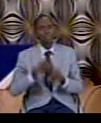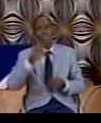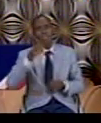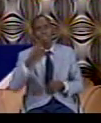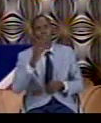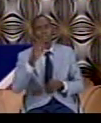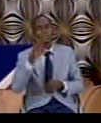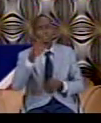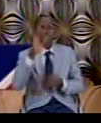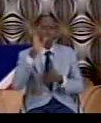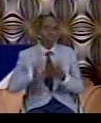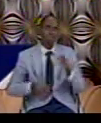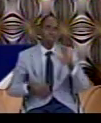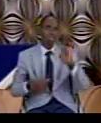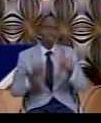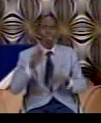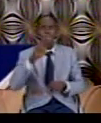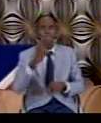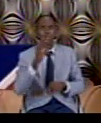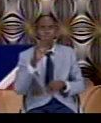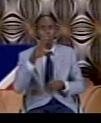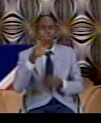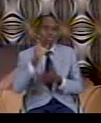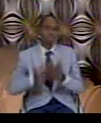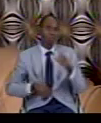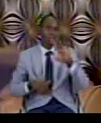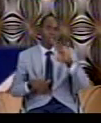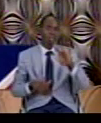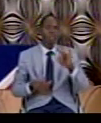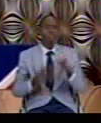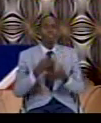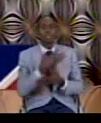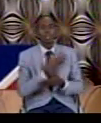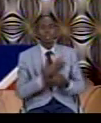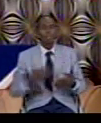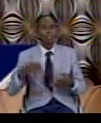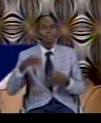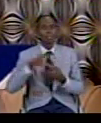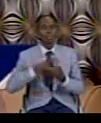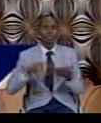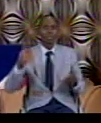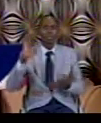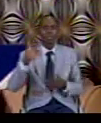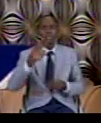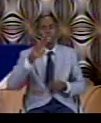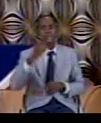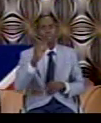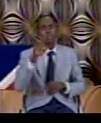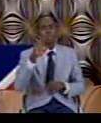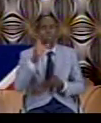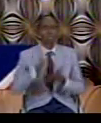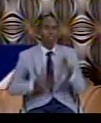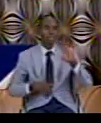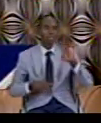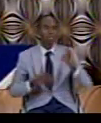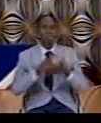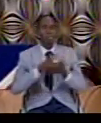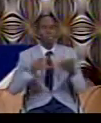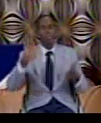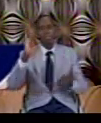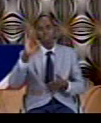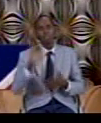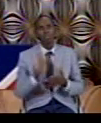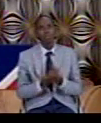Corinthians chapter 8. 2 Corinthians chapter 8, and I'm reading from verse 9. 2 Corinthians chapter 8, verse